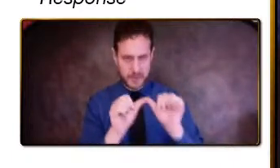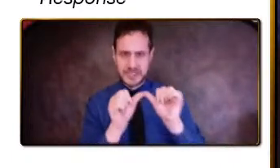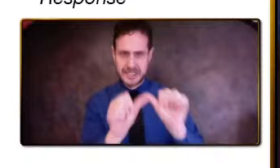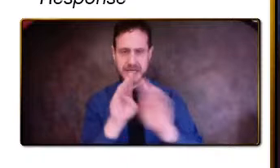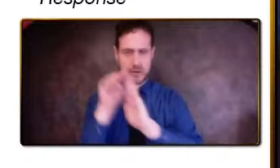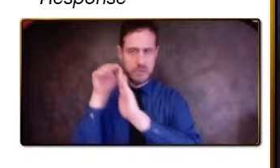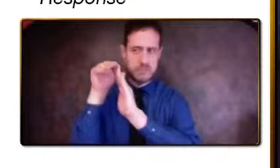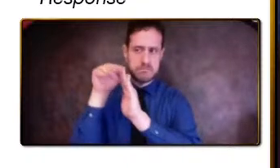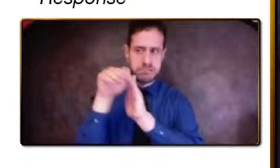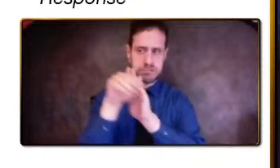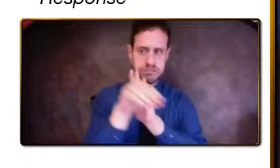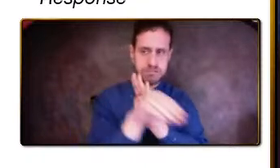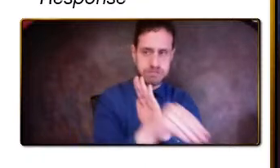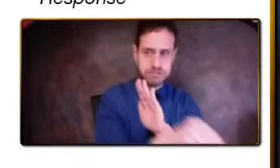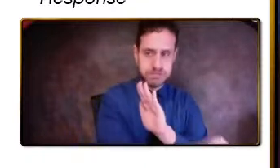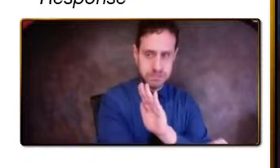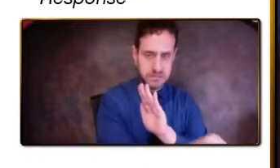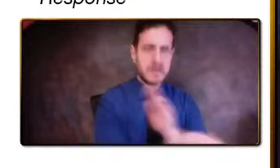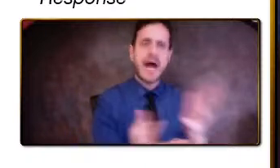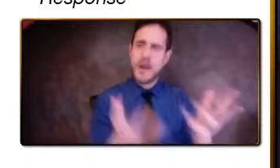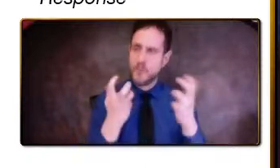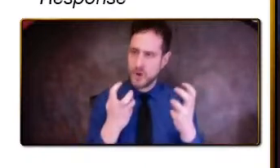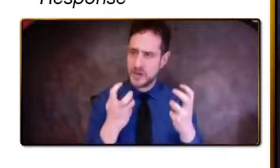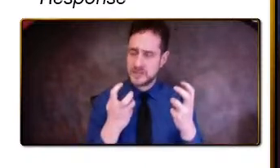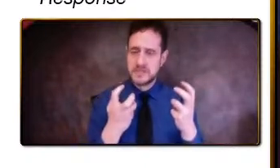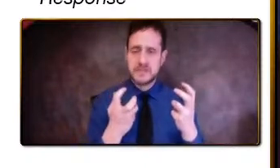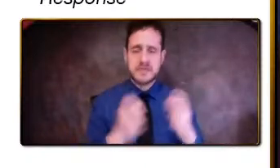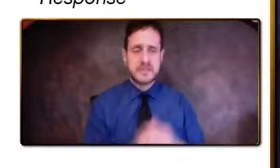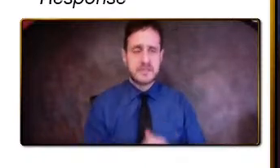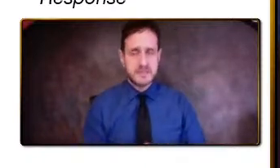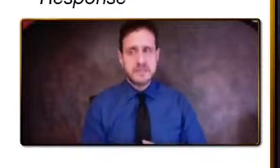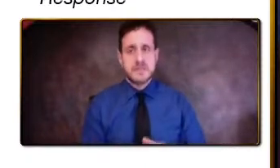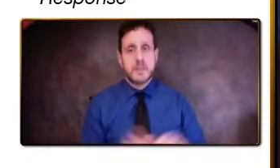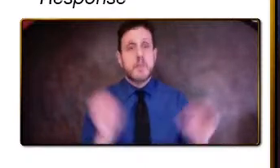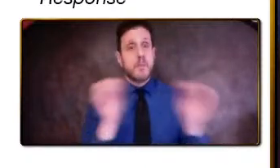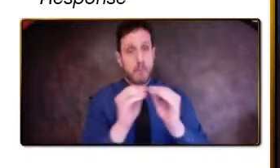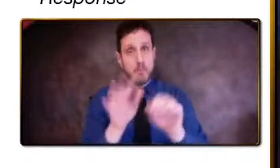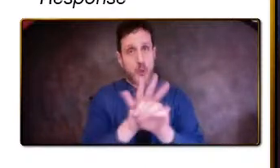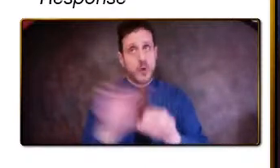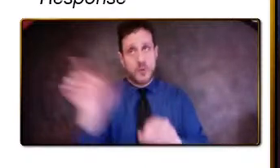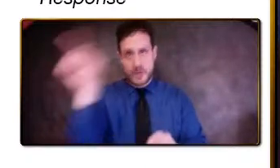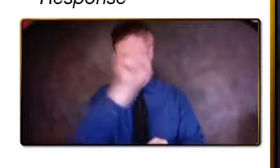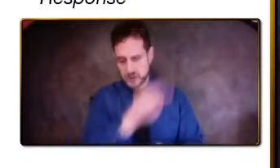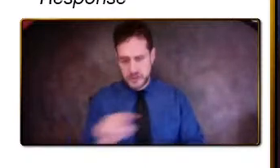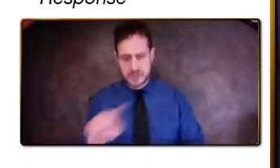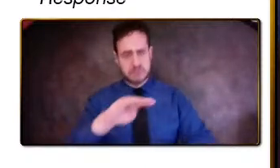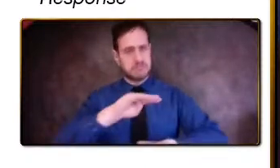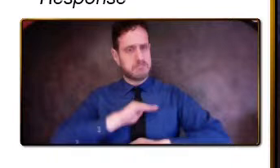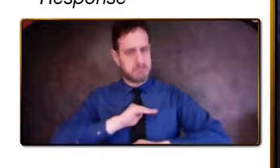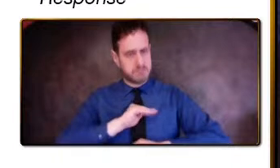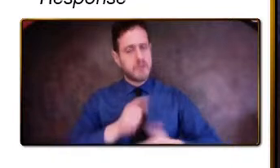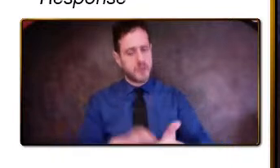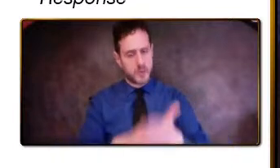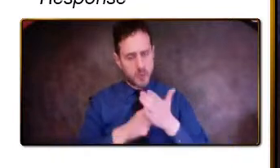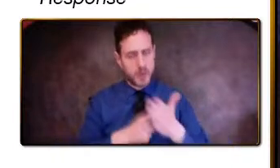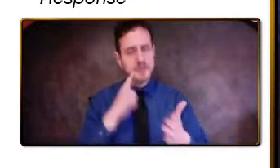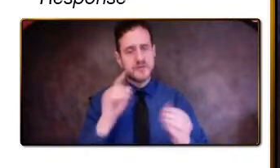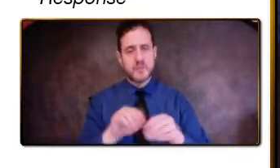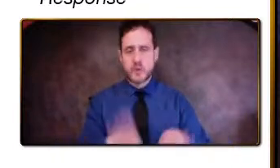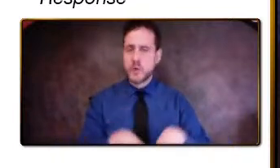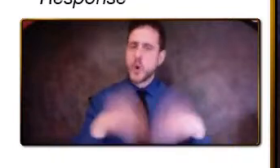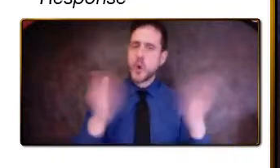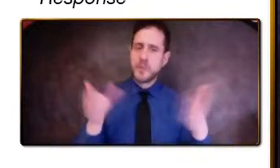falling, the regions meeting the metrics for more open play of sports, for